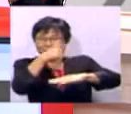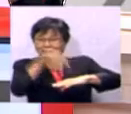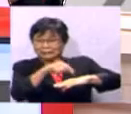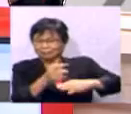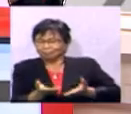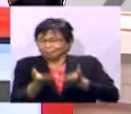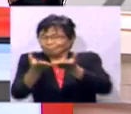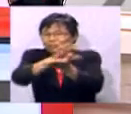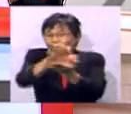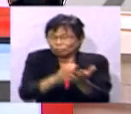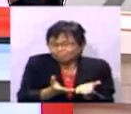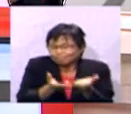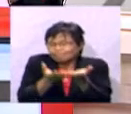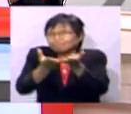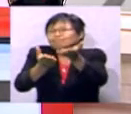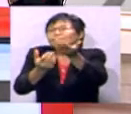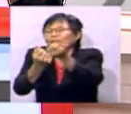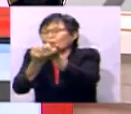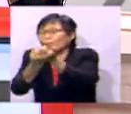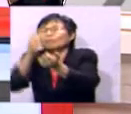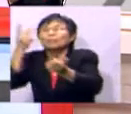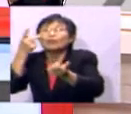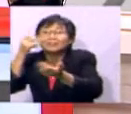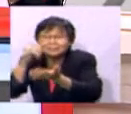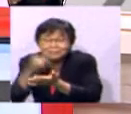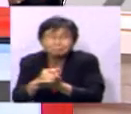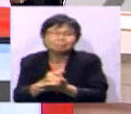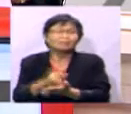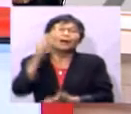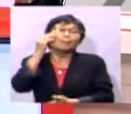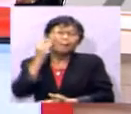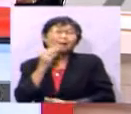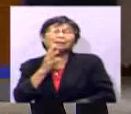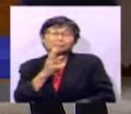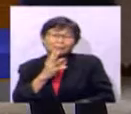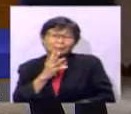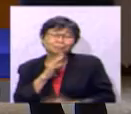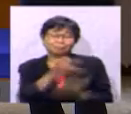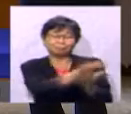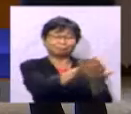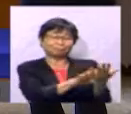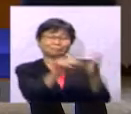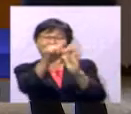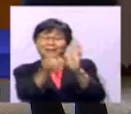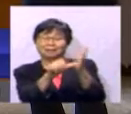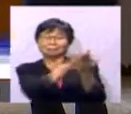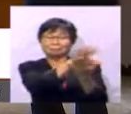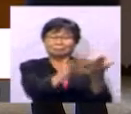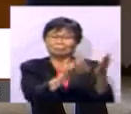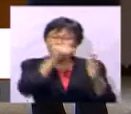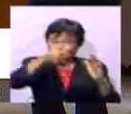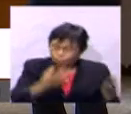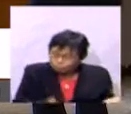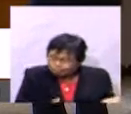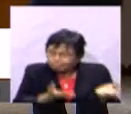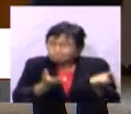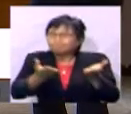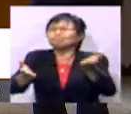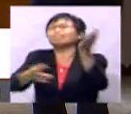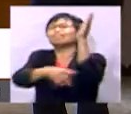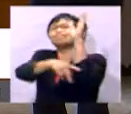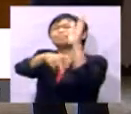mengemuka draf akta pembiayaan politik itu. Ya, menurut Tun Dr. Mahathir, draf akta itu perlu dibentang kepada